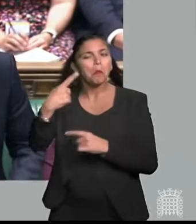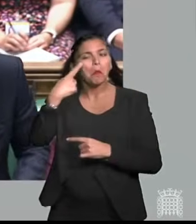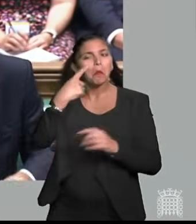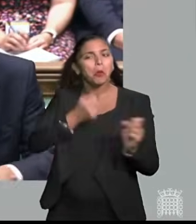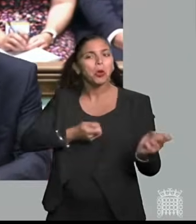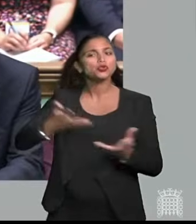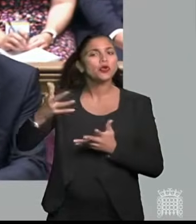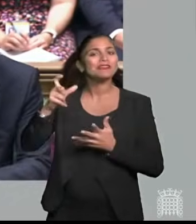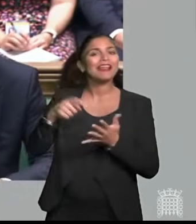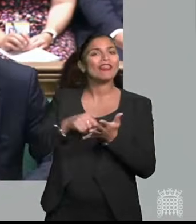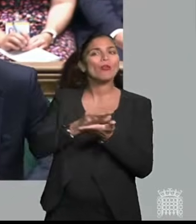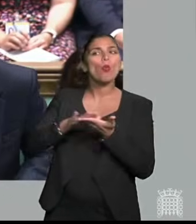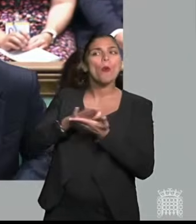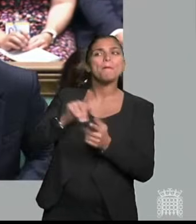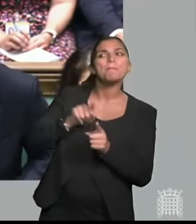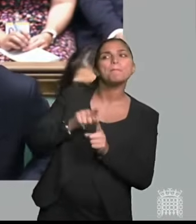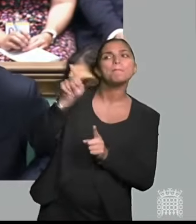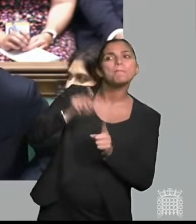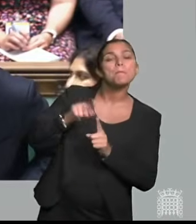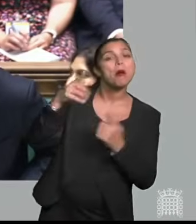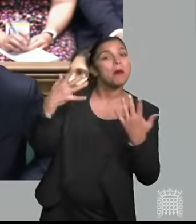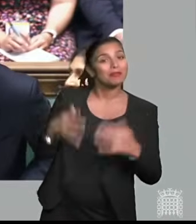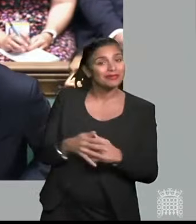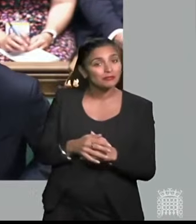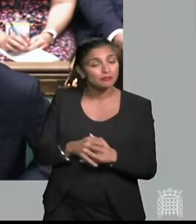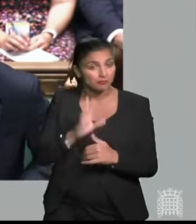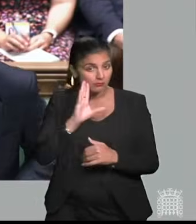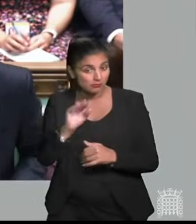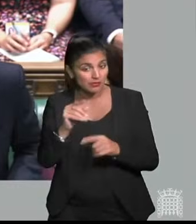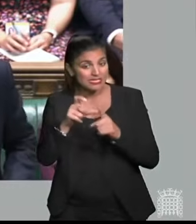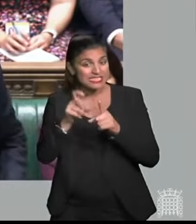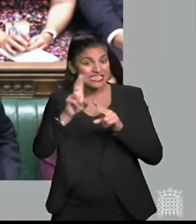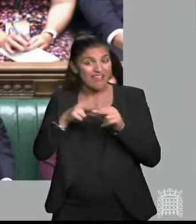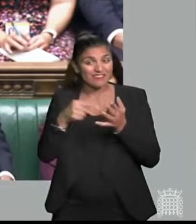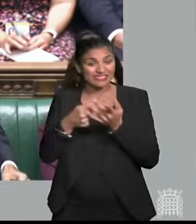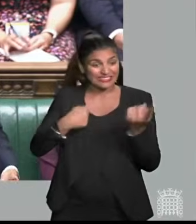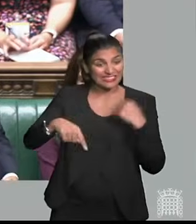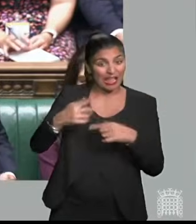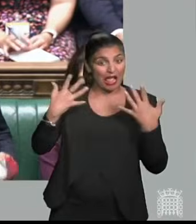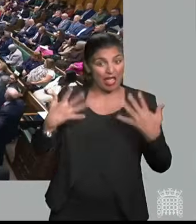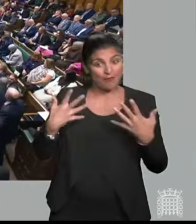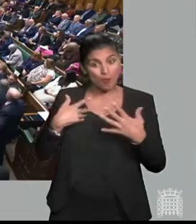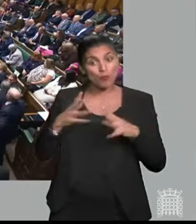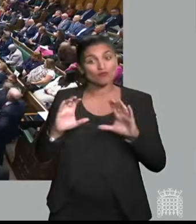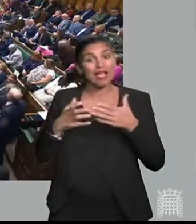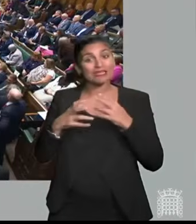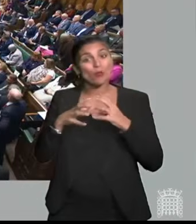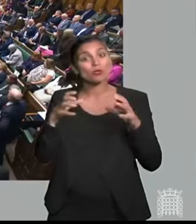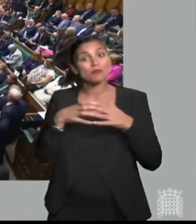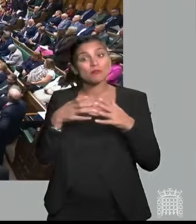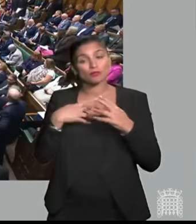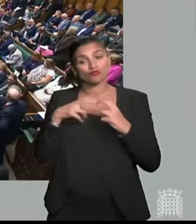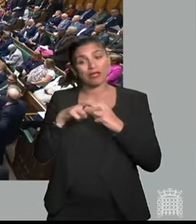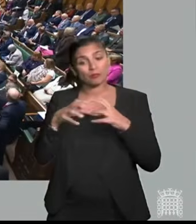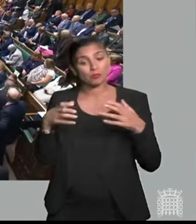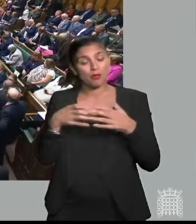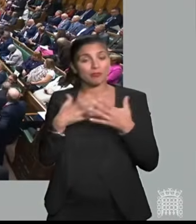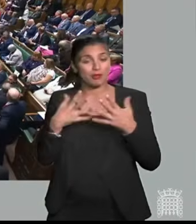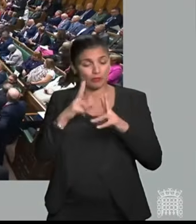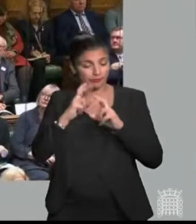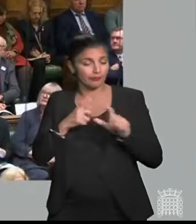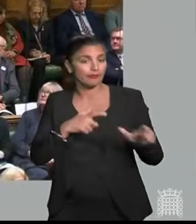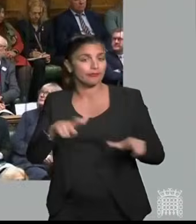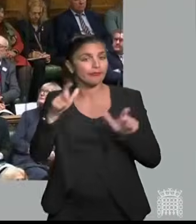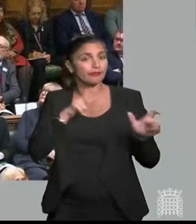can assure him that DFT are continuing work to see a direct service to London reinstated. Janet Davey. Thank you,